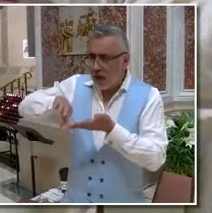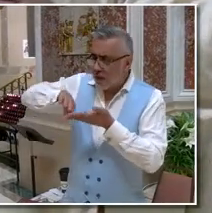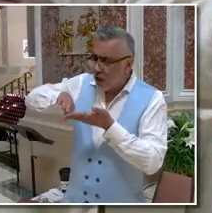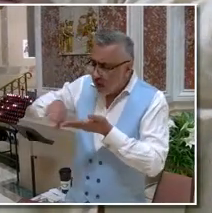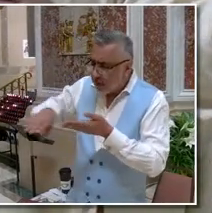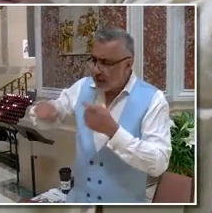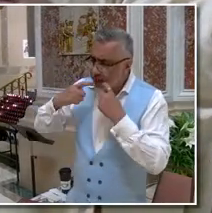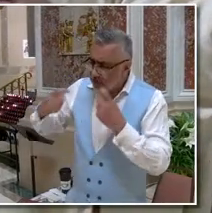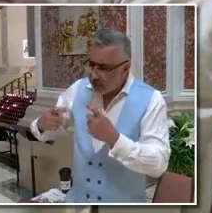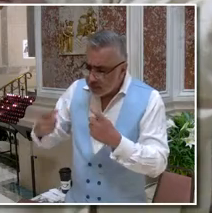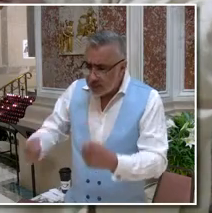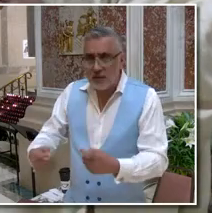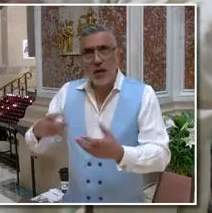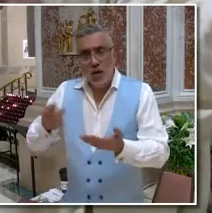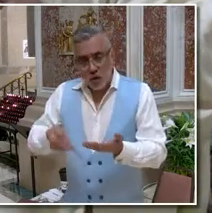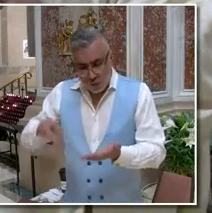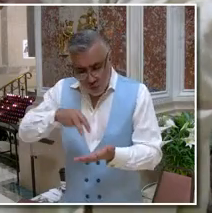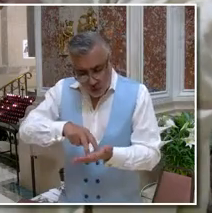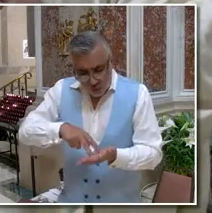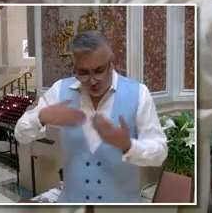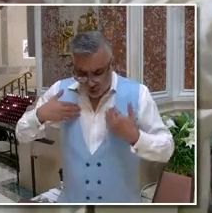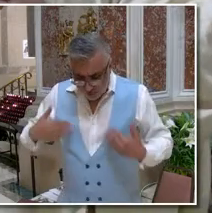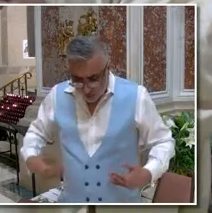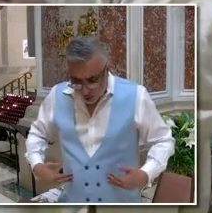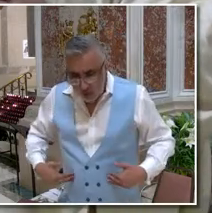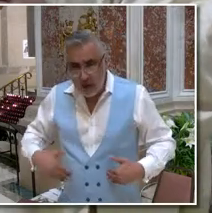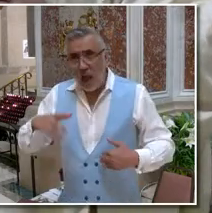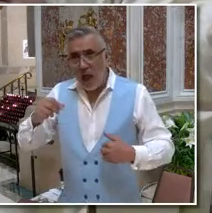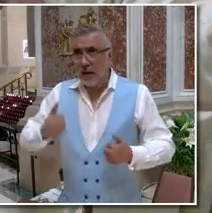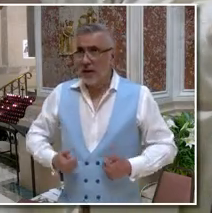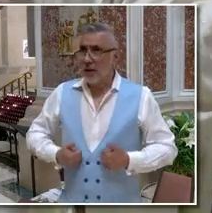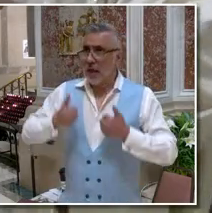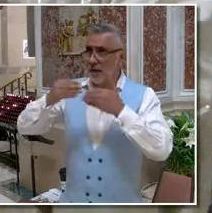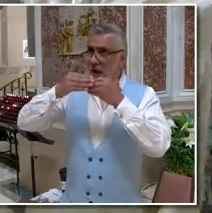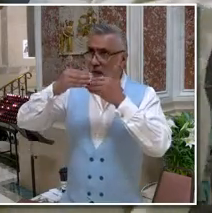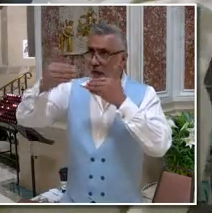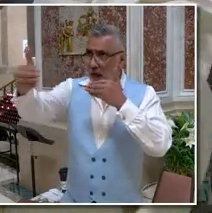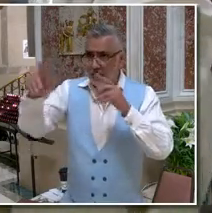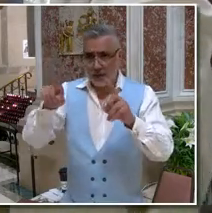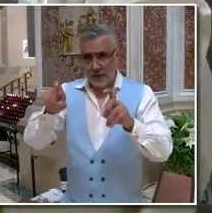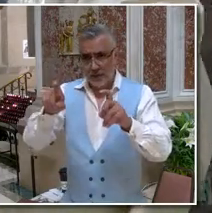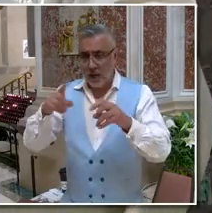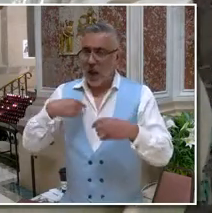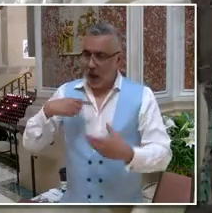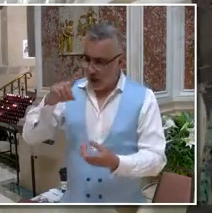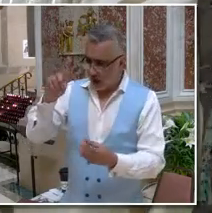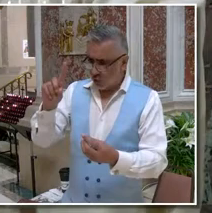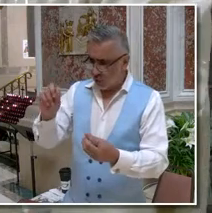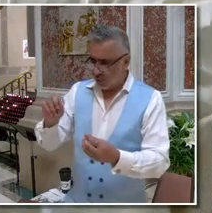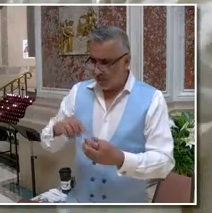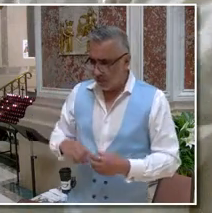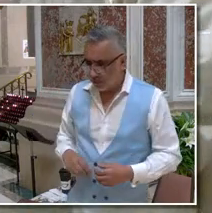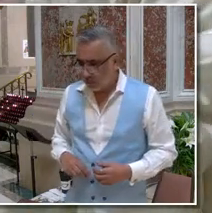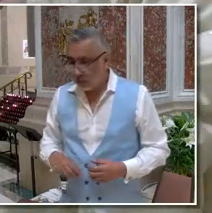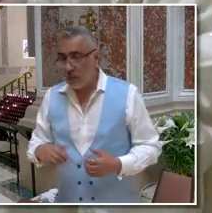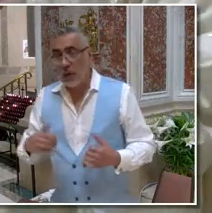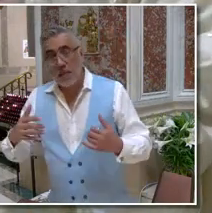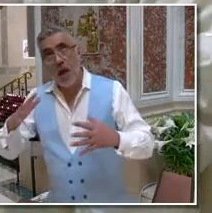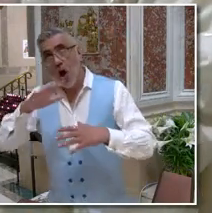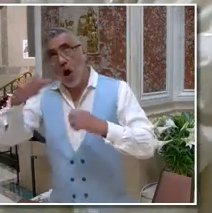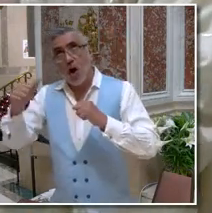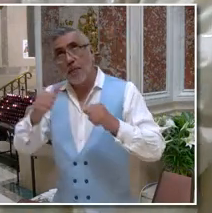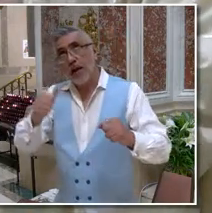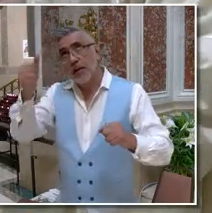of sins, the resurrection of the body, and life everlasting? I do. And may